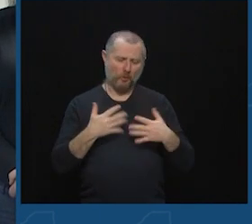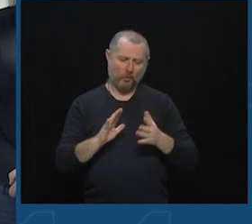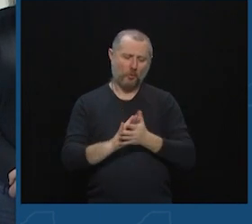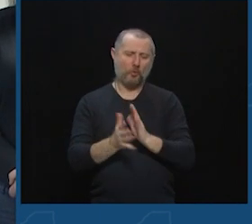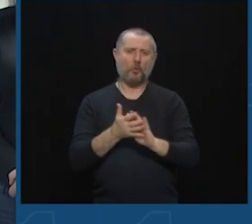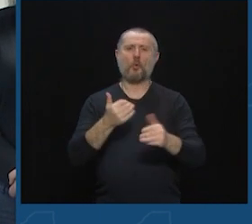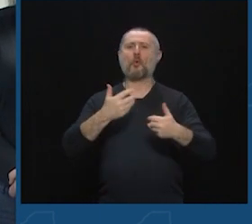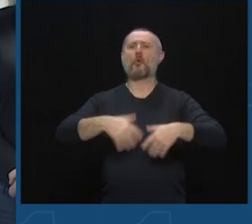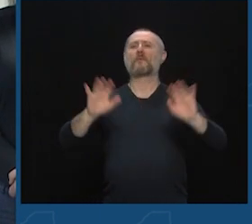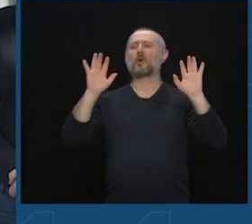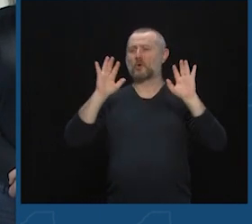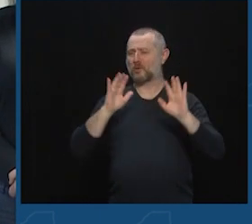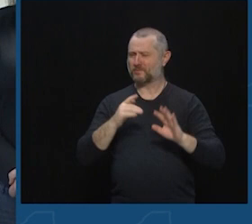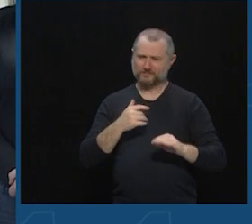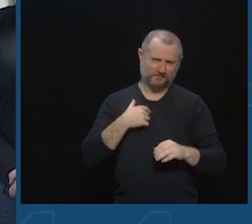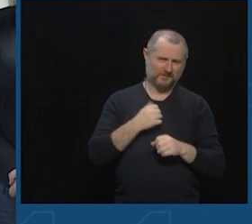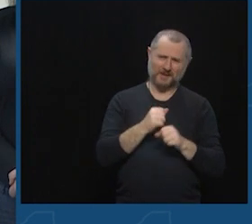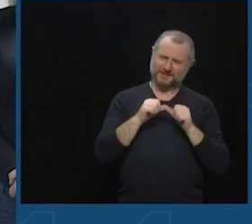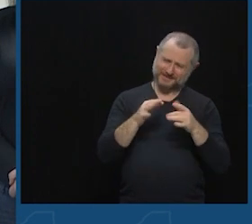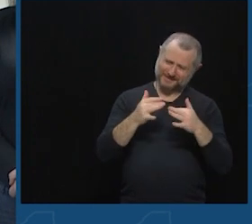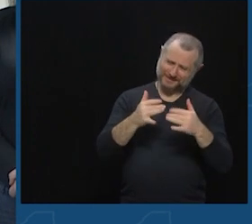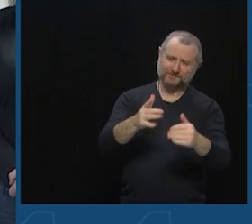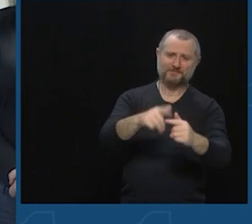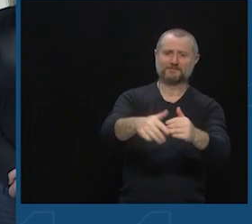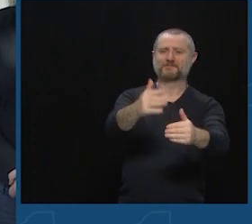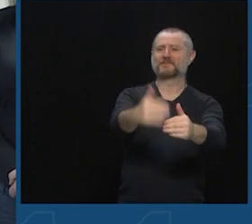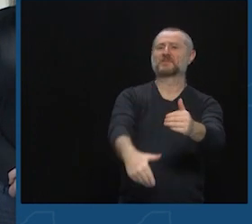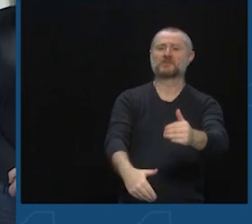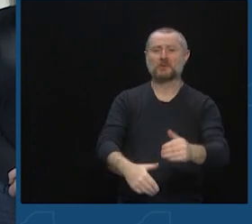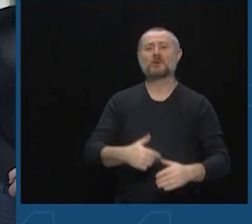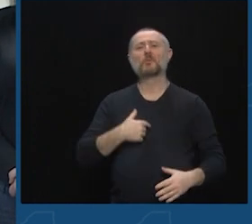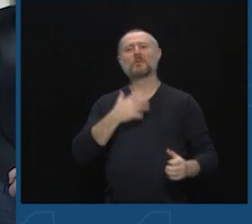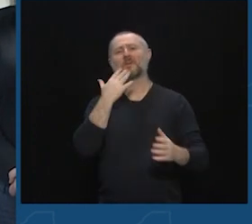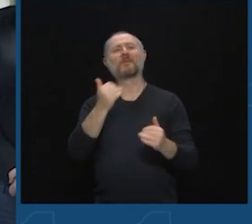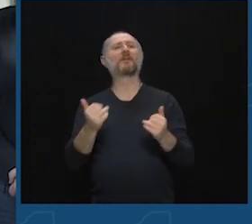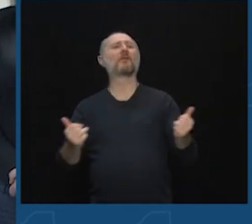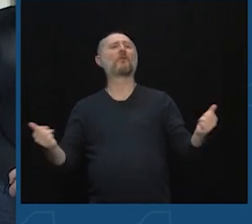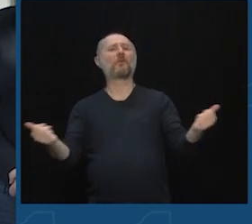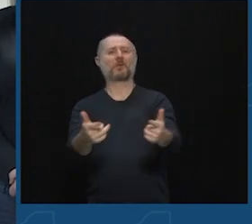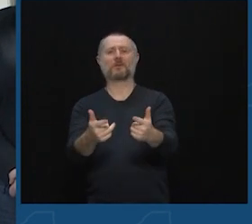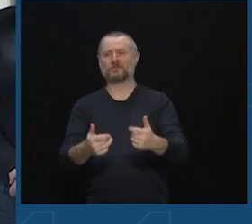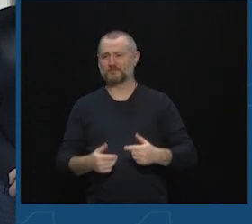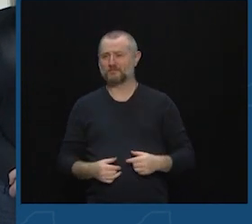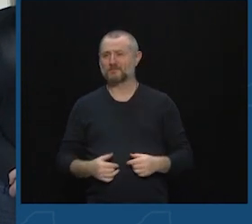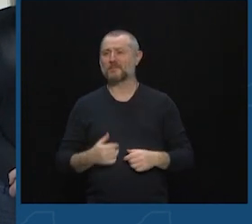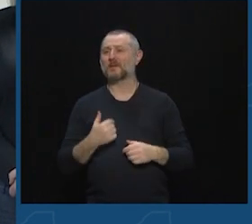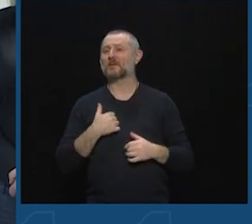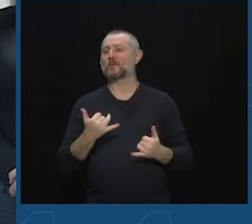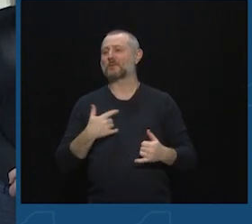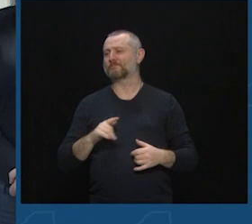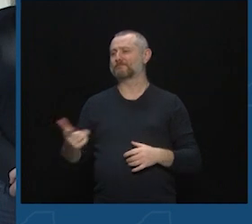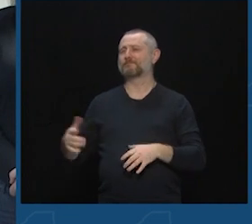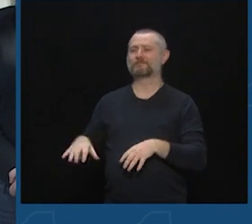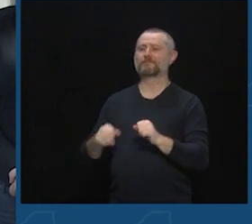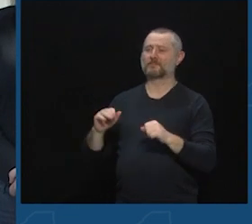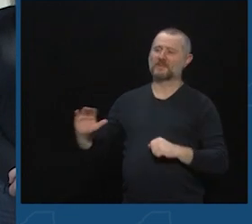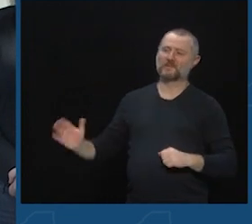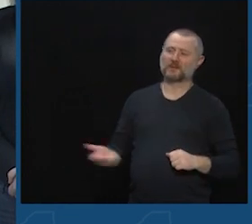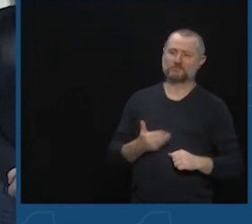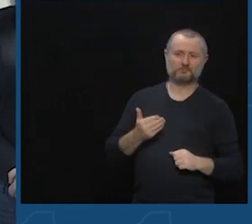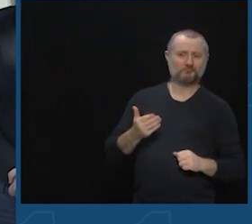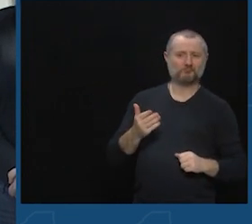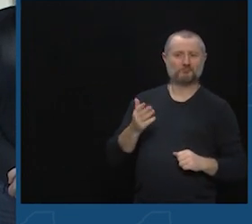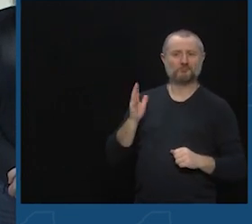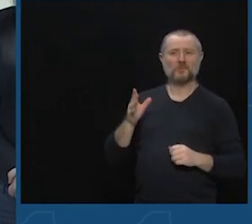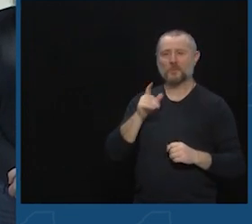still see this strong through to the end. So thank you all. And with that, I have the privilege of introducing the people who have